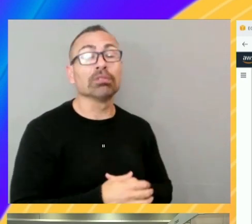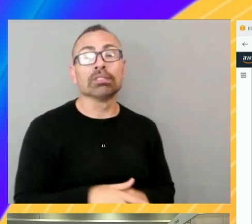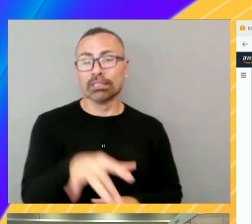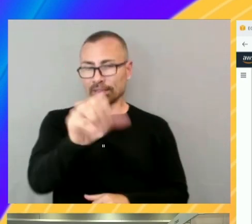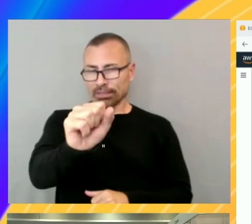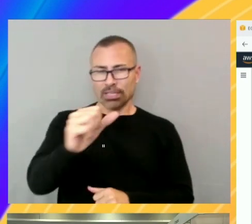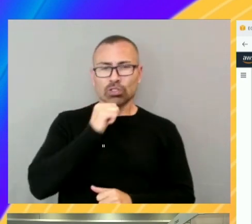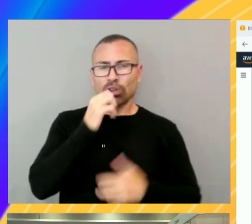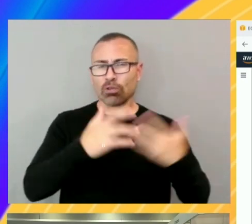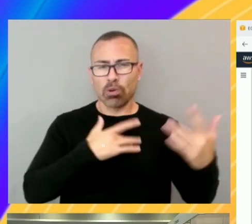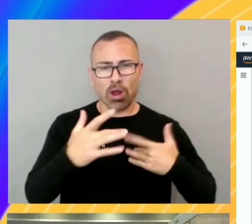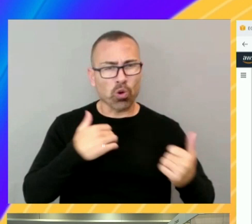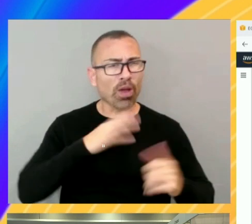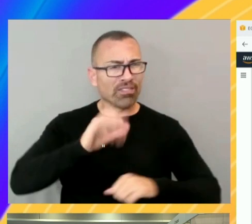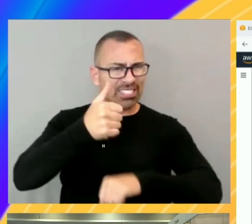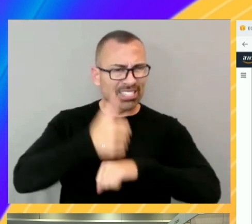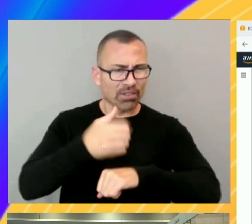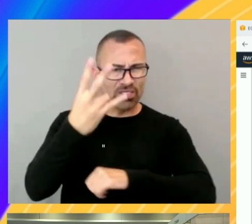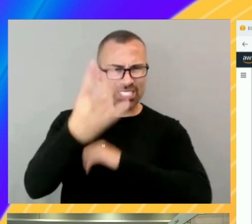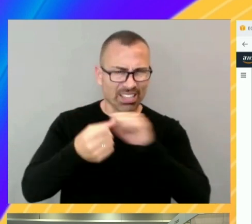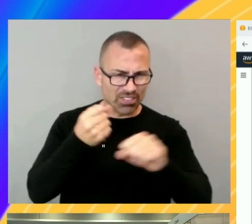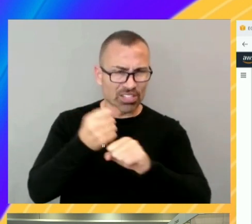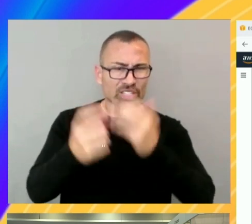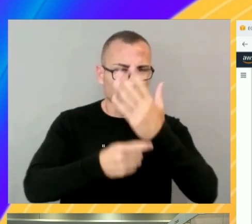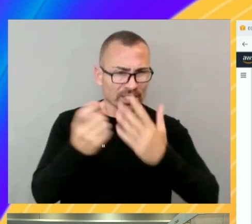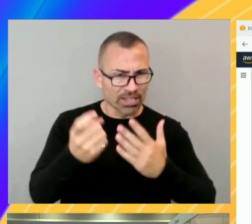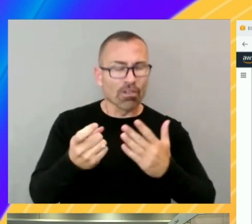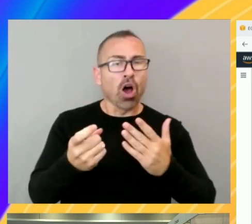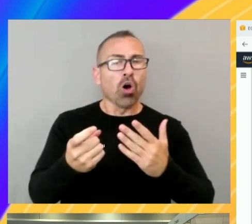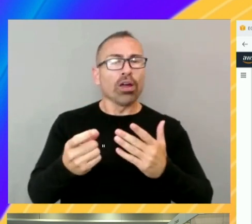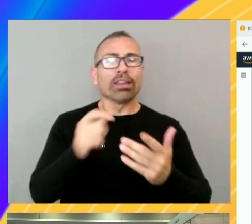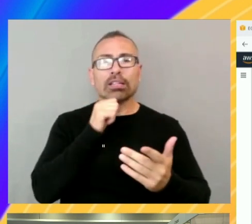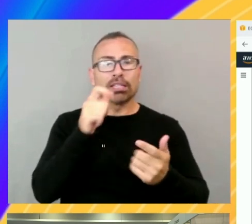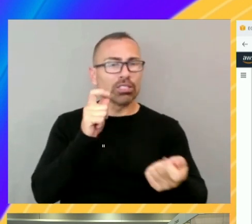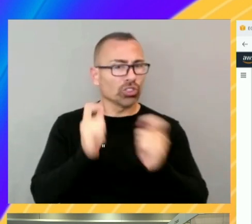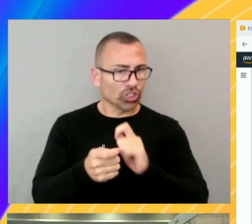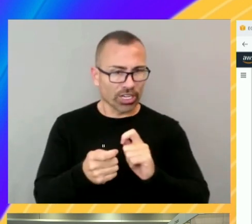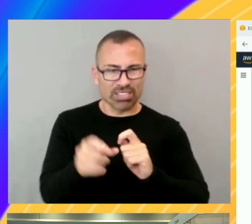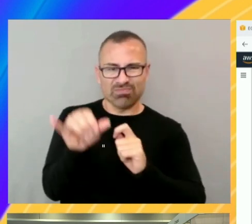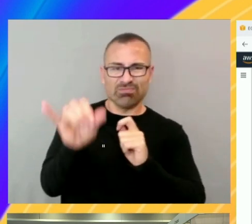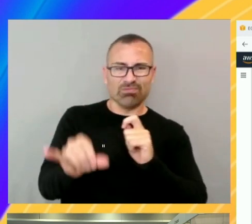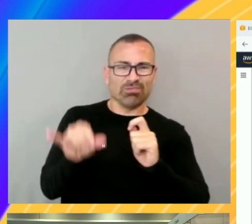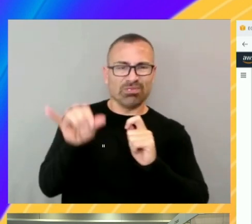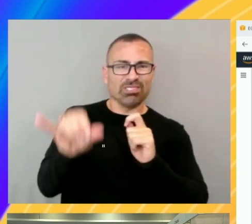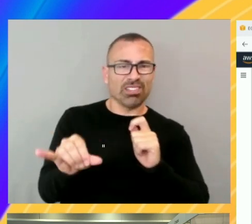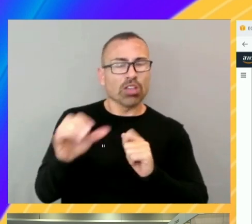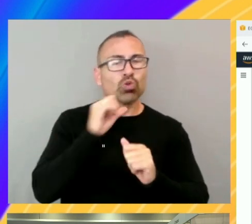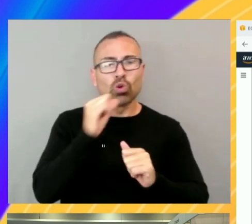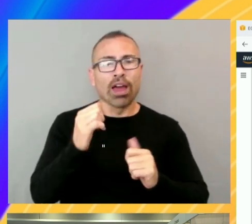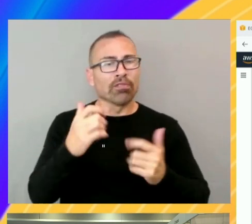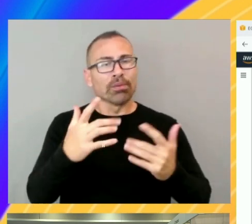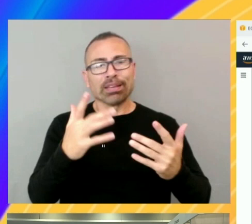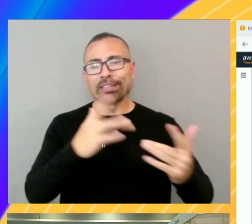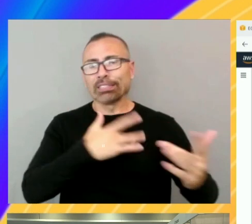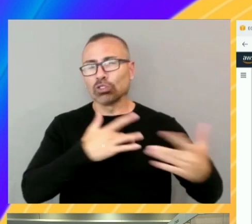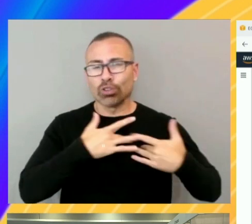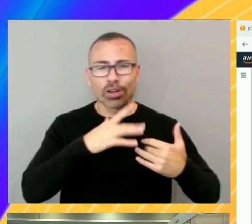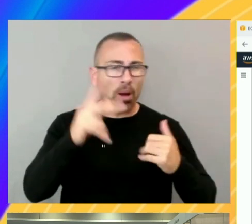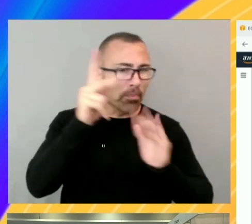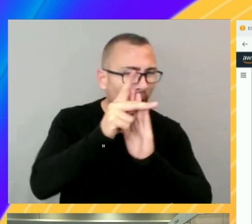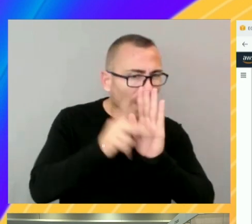is immutable. It'll stay over here, and you don't have to worry about retention policies. You don't have to worry about the cost of storage and